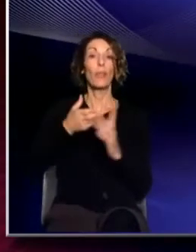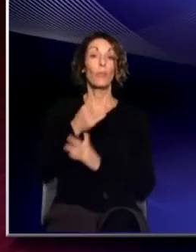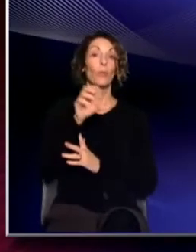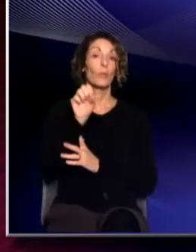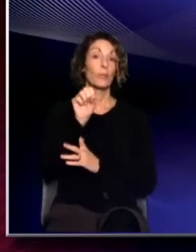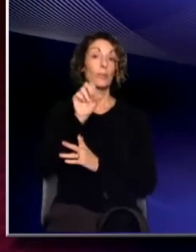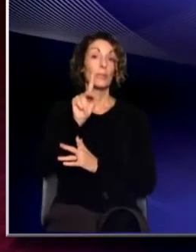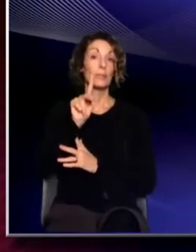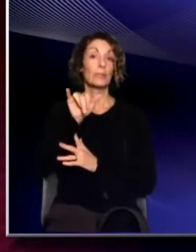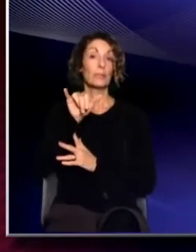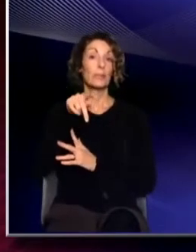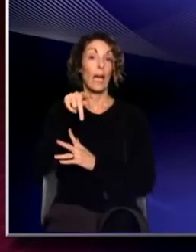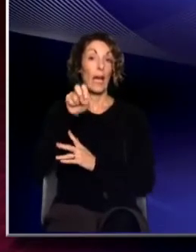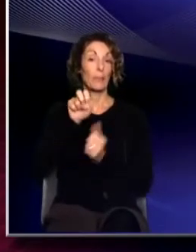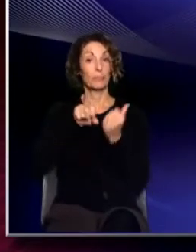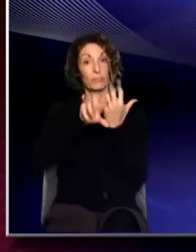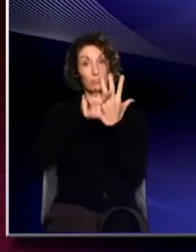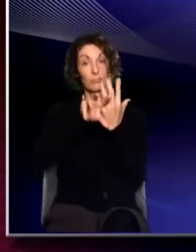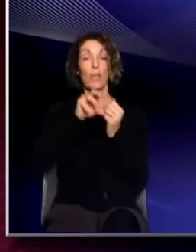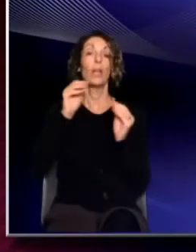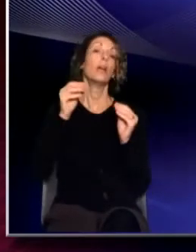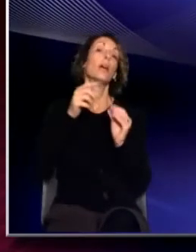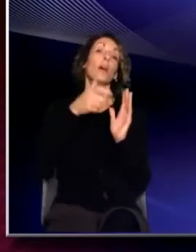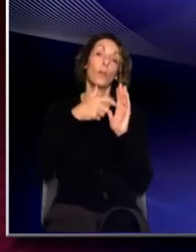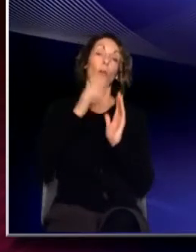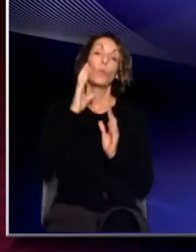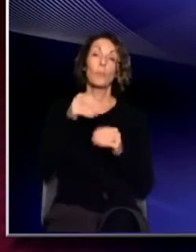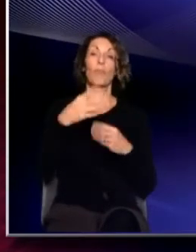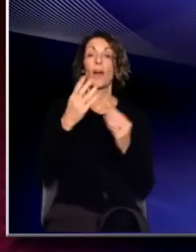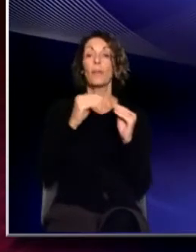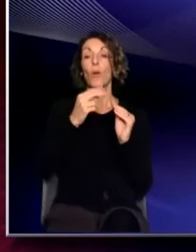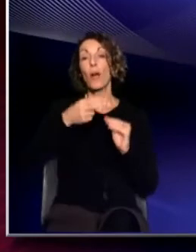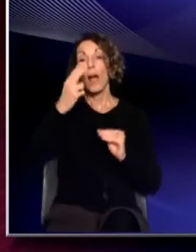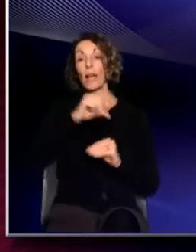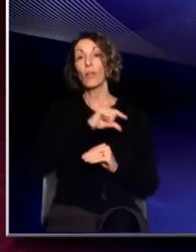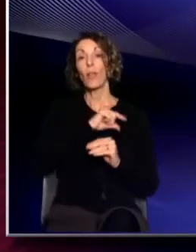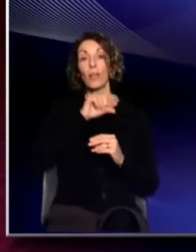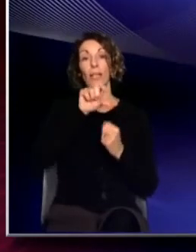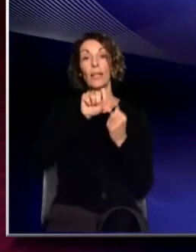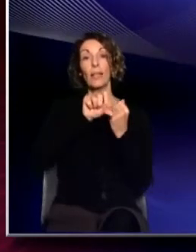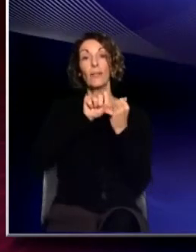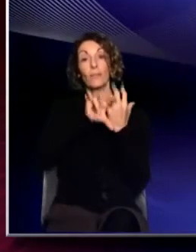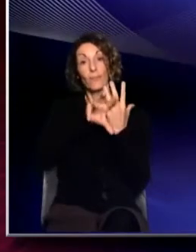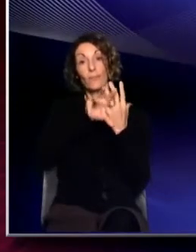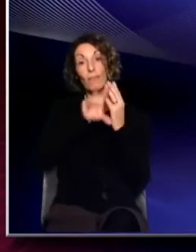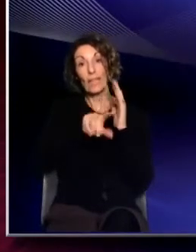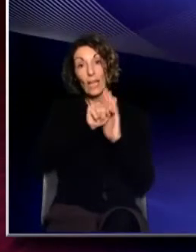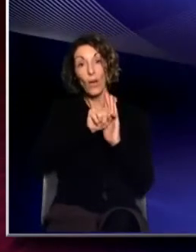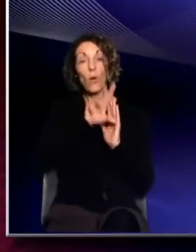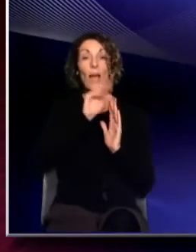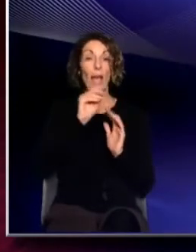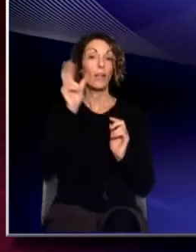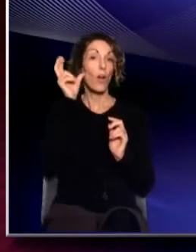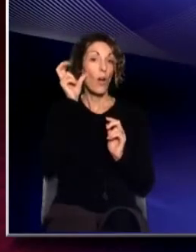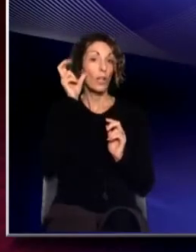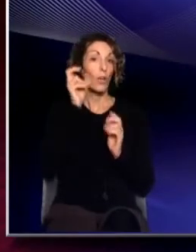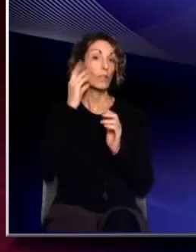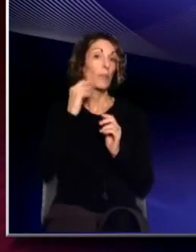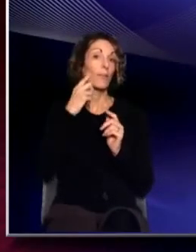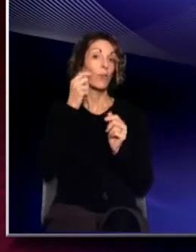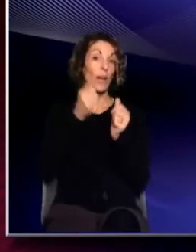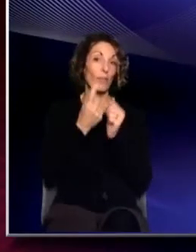Skype, a higher quality video and audio experience for everyone involved, both those physically at the board meeting